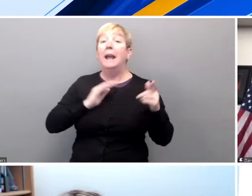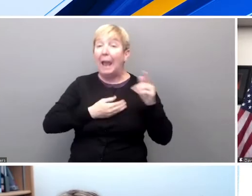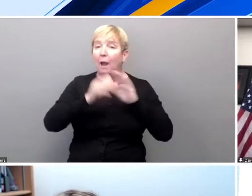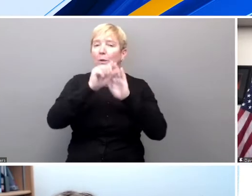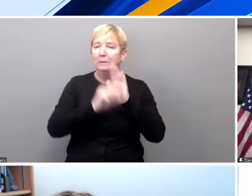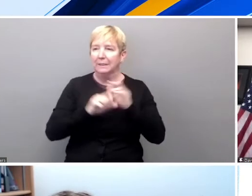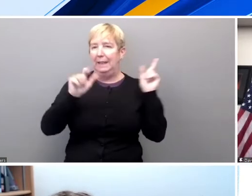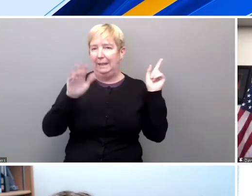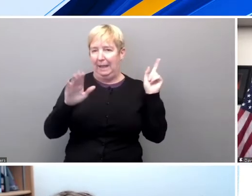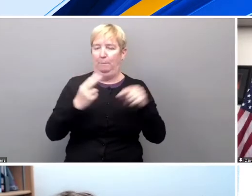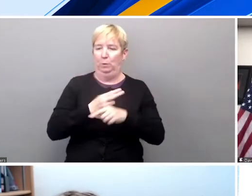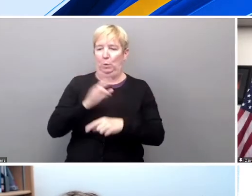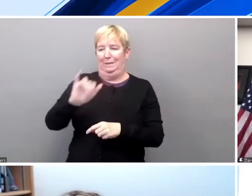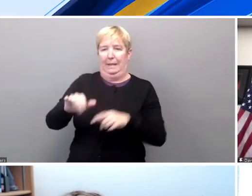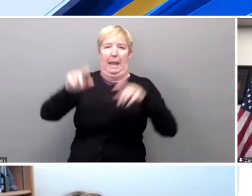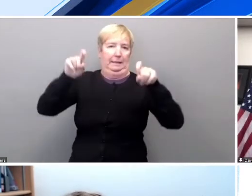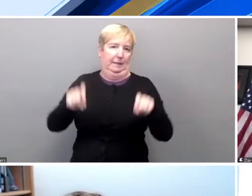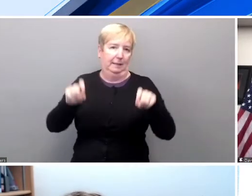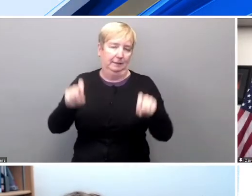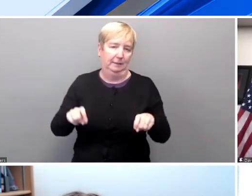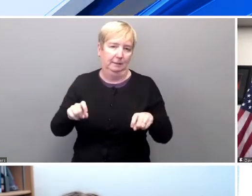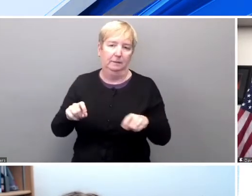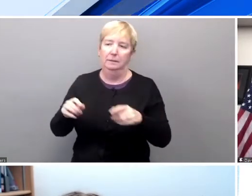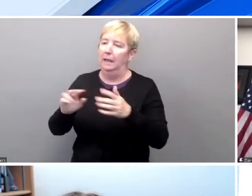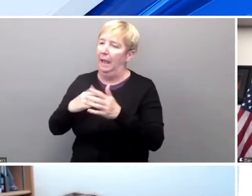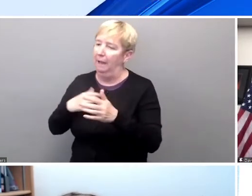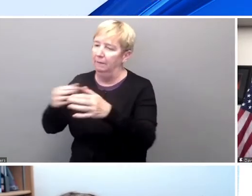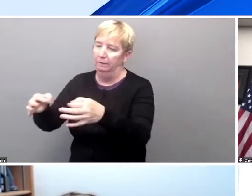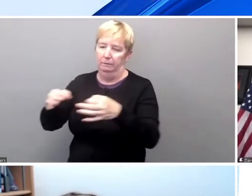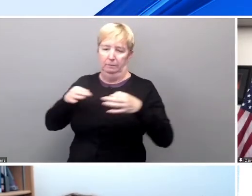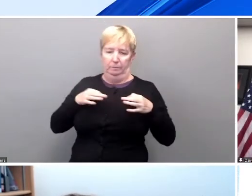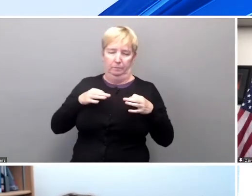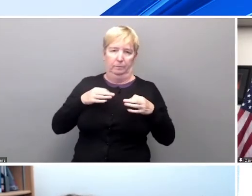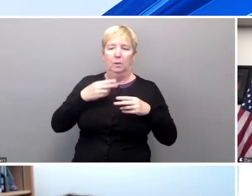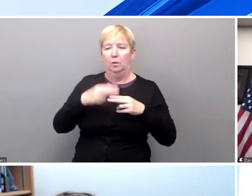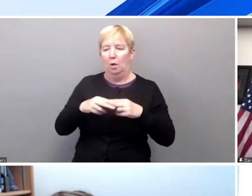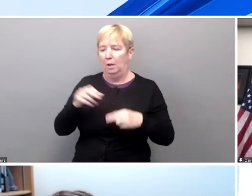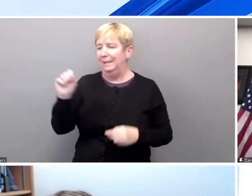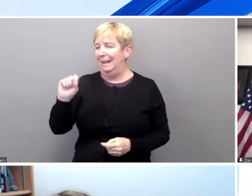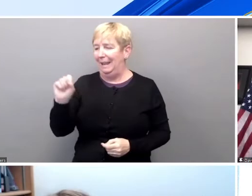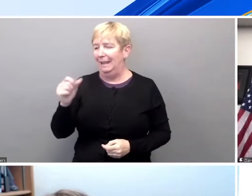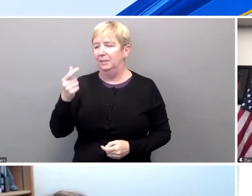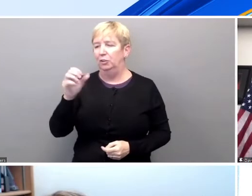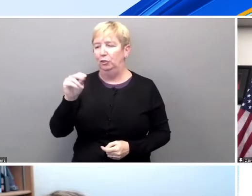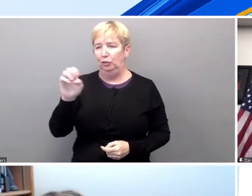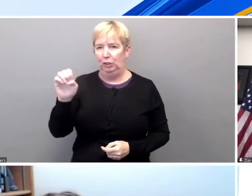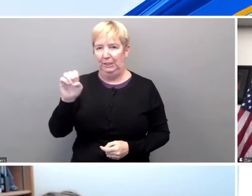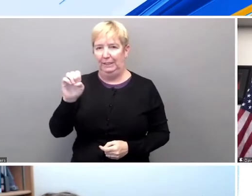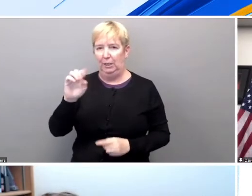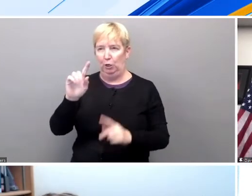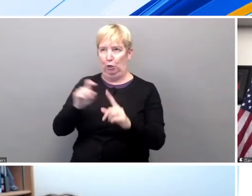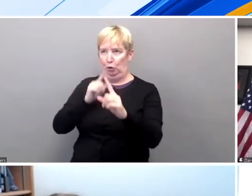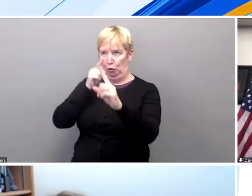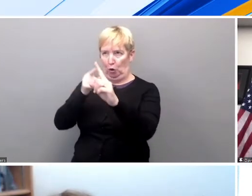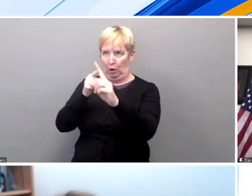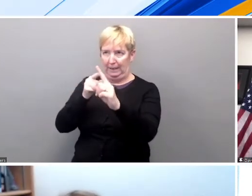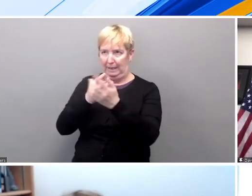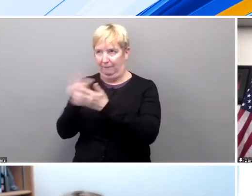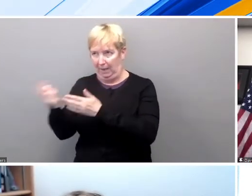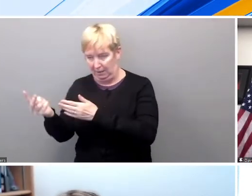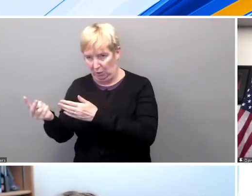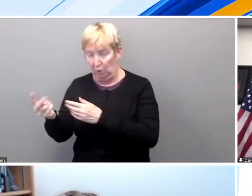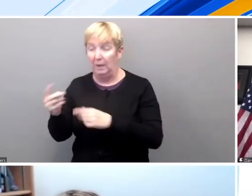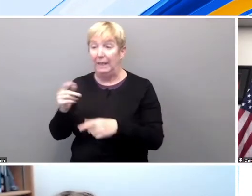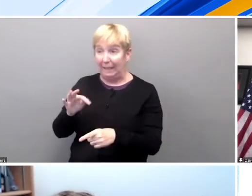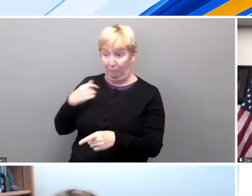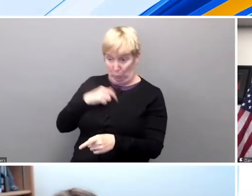of PCR test where you have a what's called an S gene target failure. And if we see that, we're